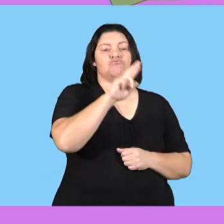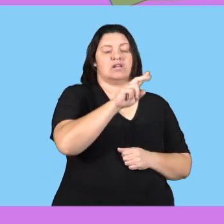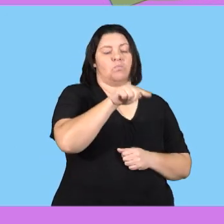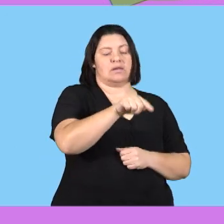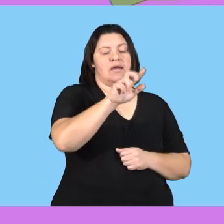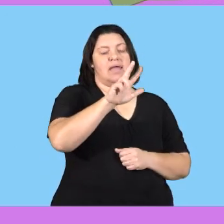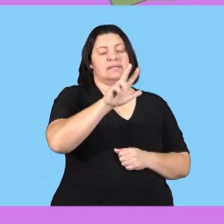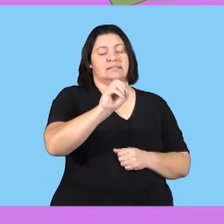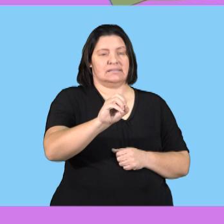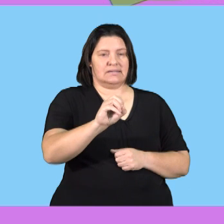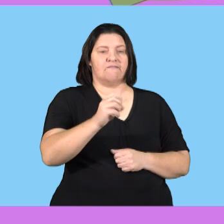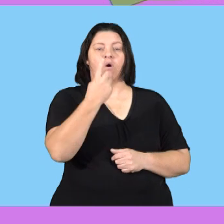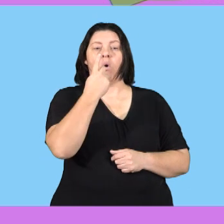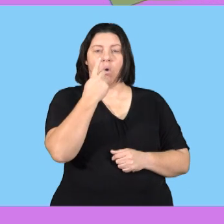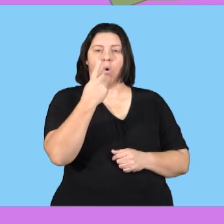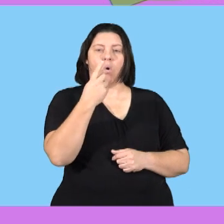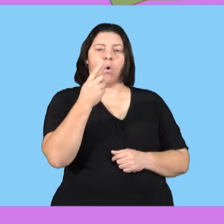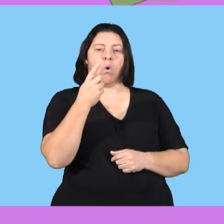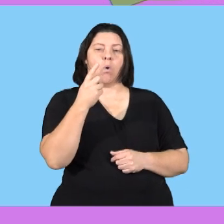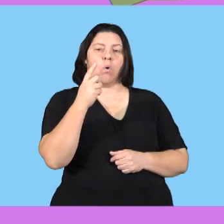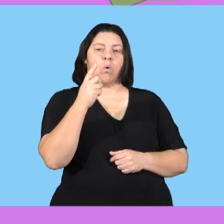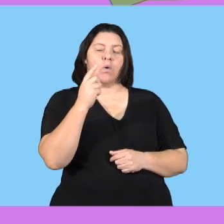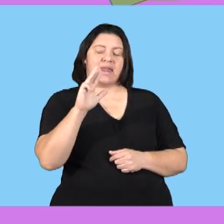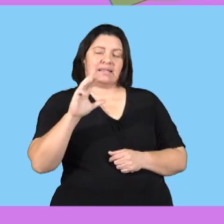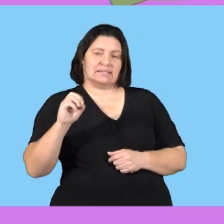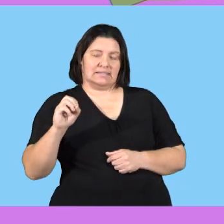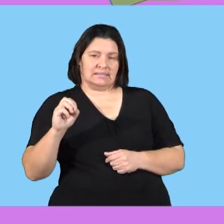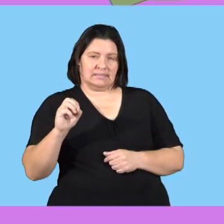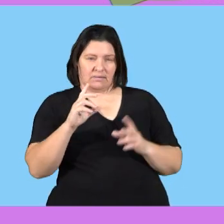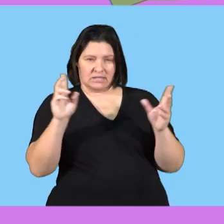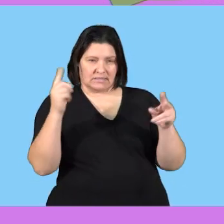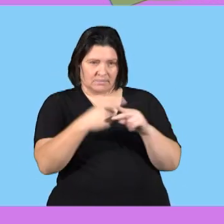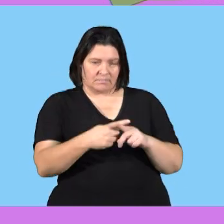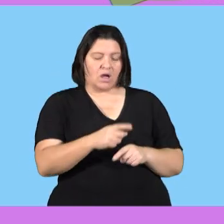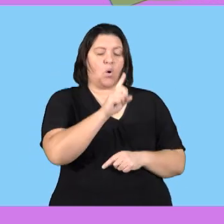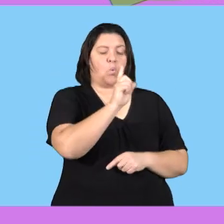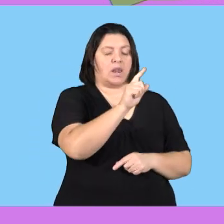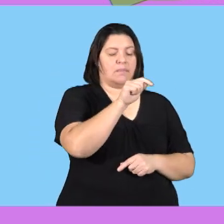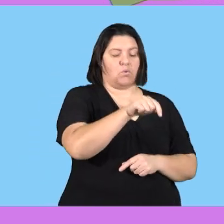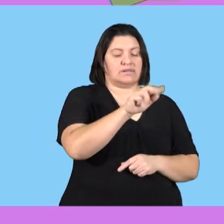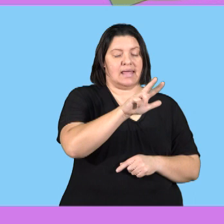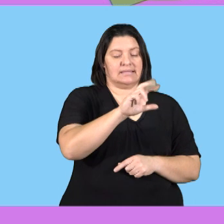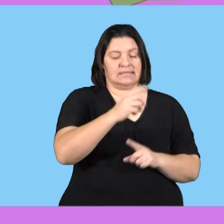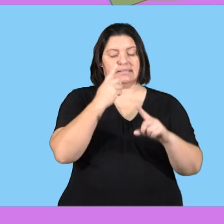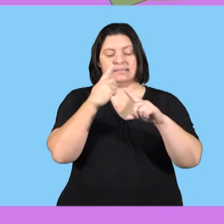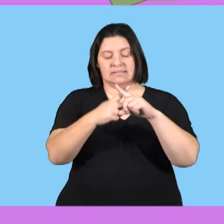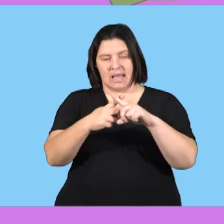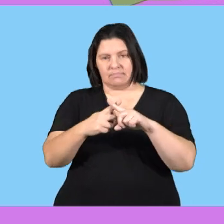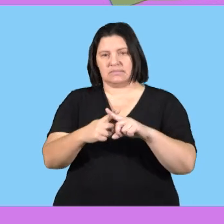It's 180 per minute as indicated here. Okay, so I'll take the prepaid by saying 180